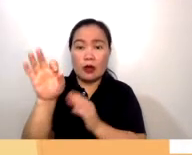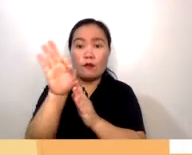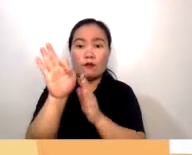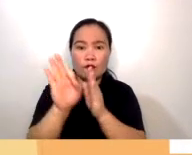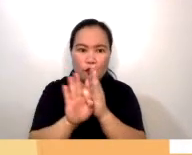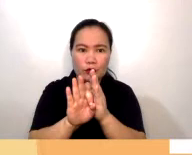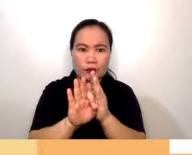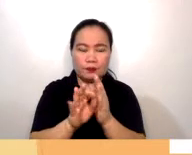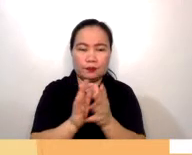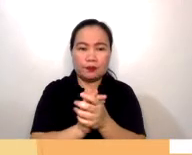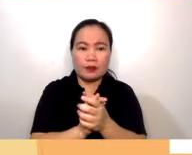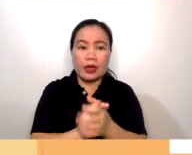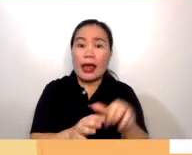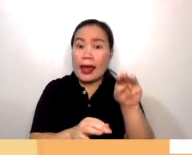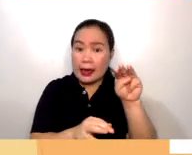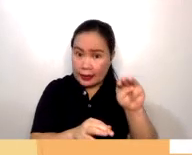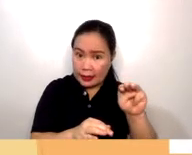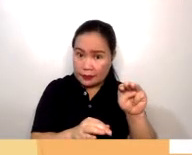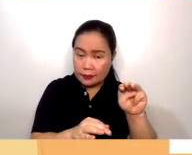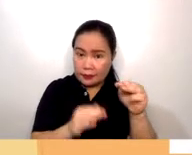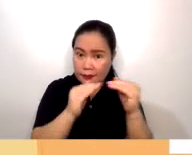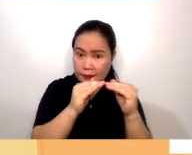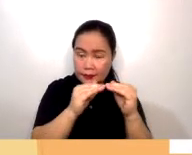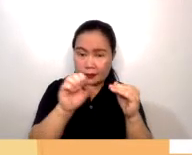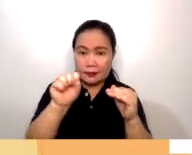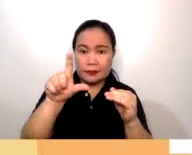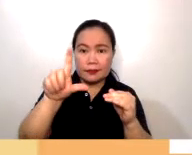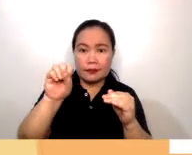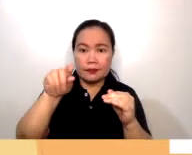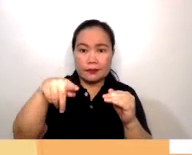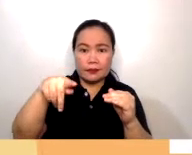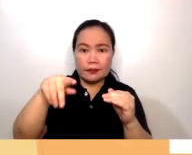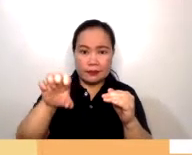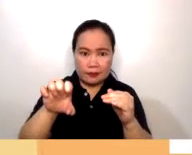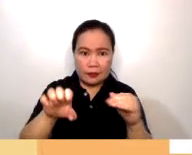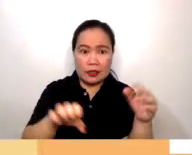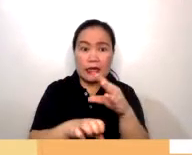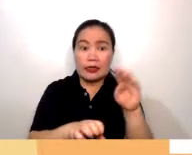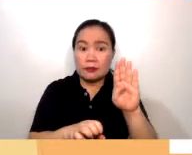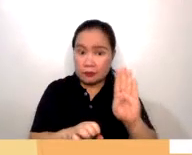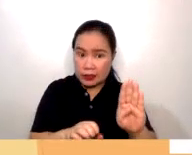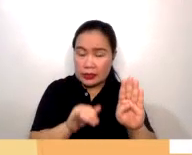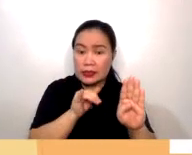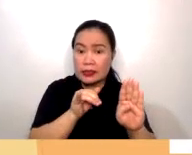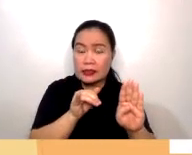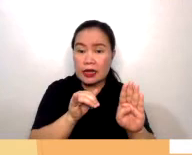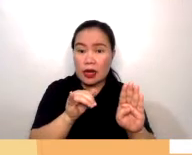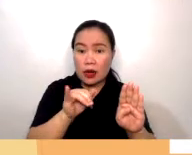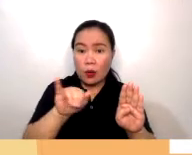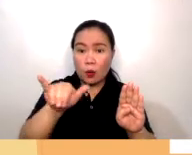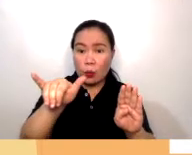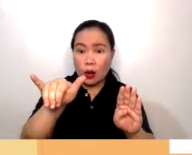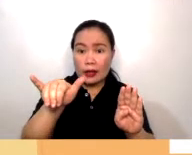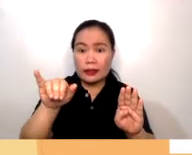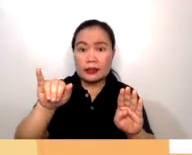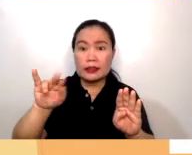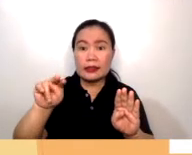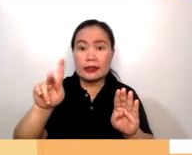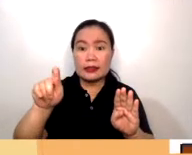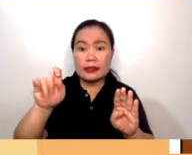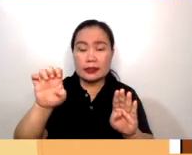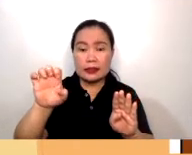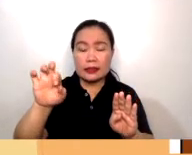b. Again, m is the slope and b is our y-intercept.